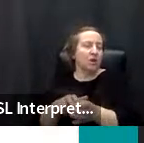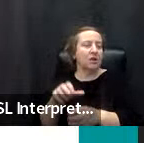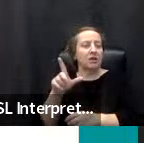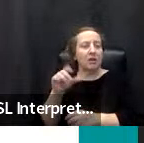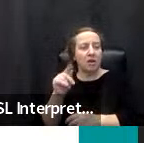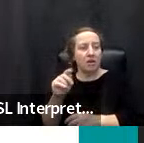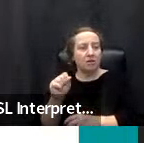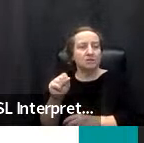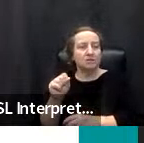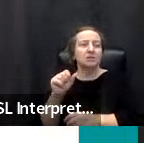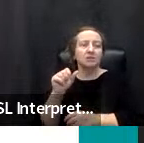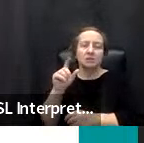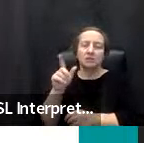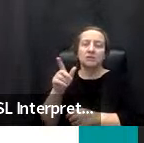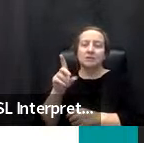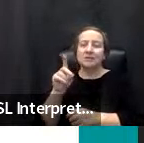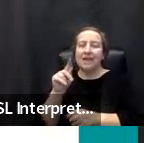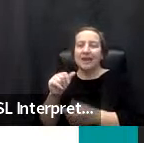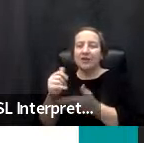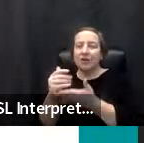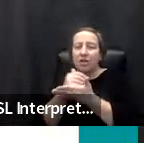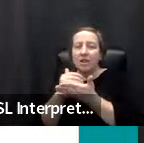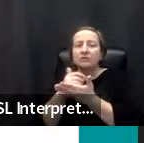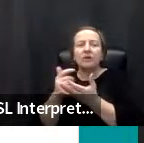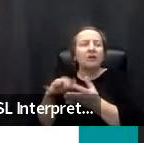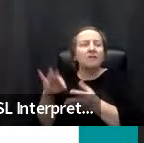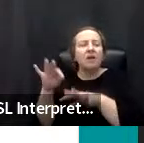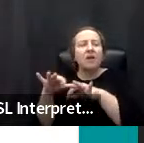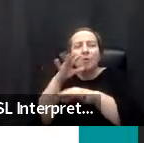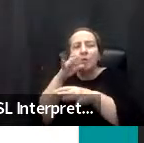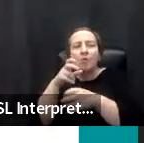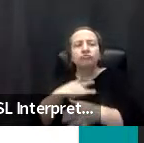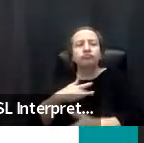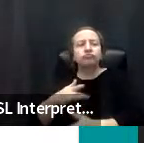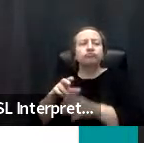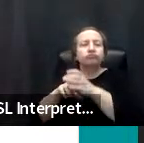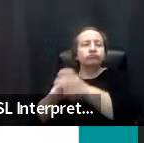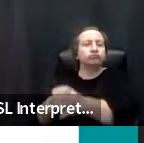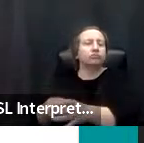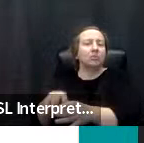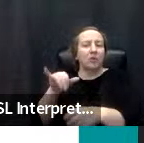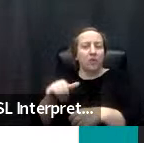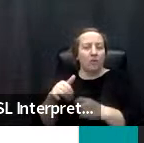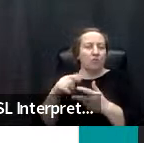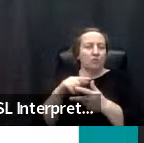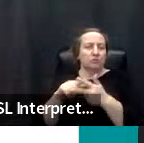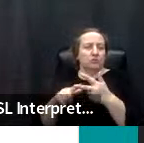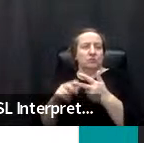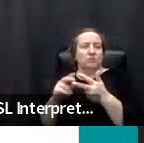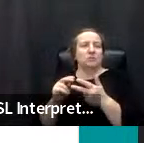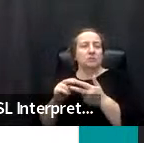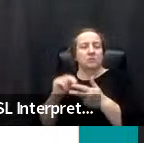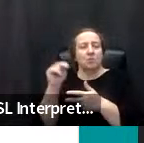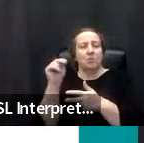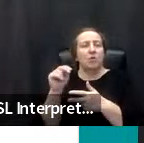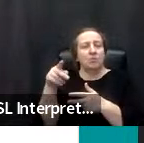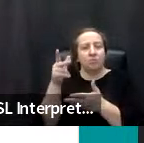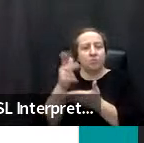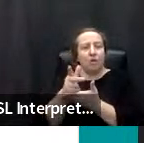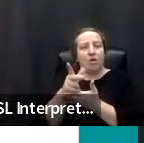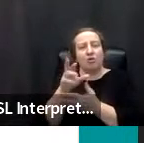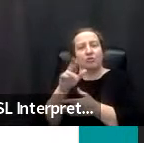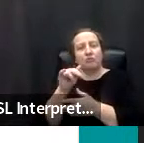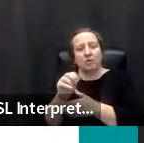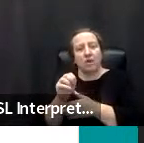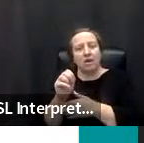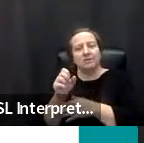data collection for to try to look at who were the users of those 3 kind of northernmost park and ride lots just south of the river.